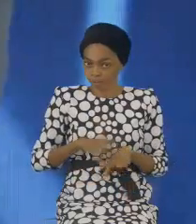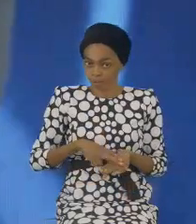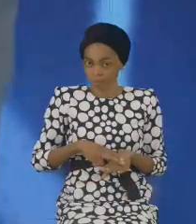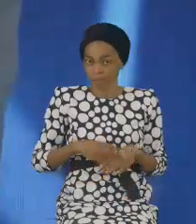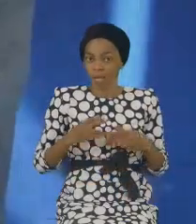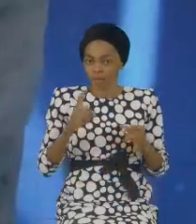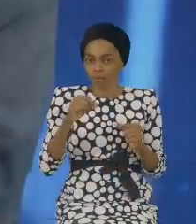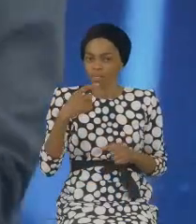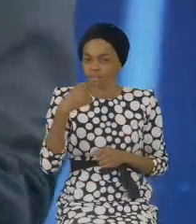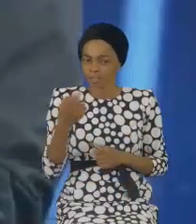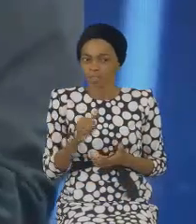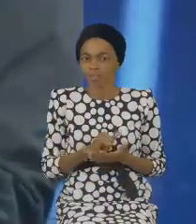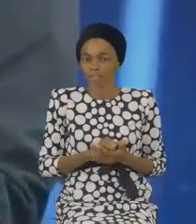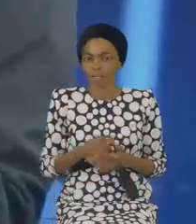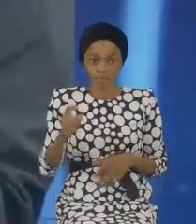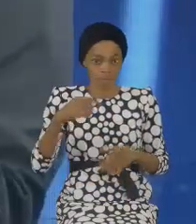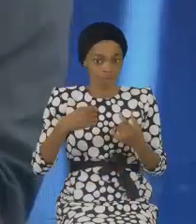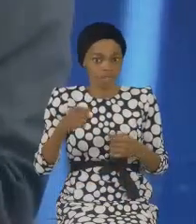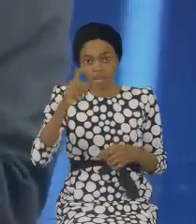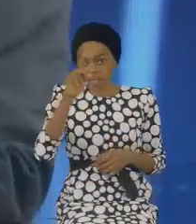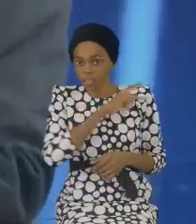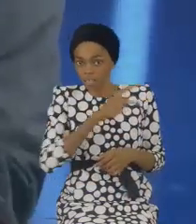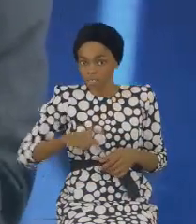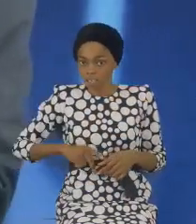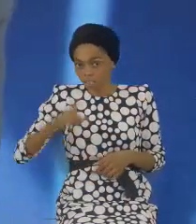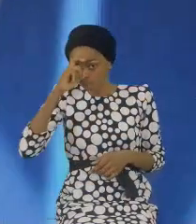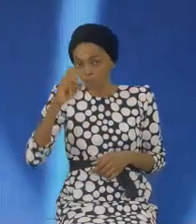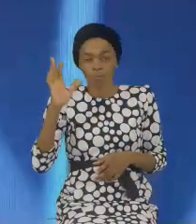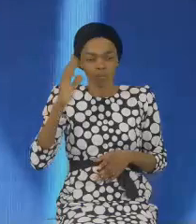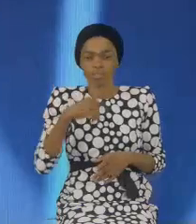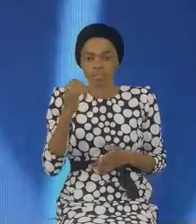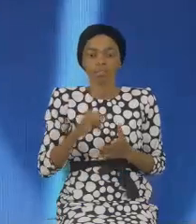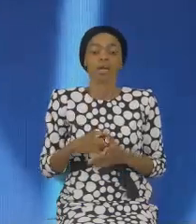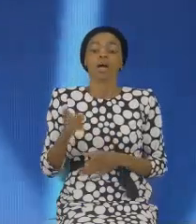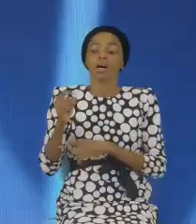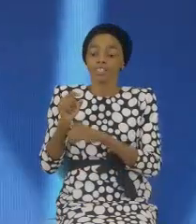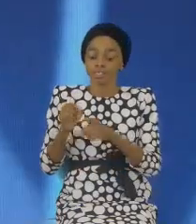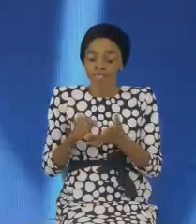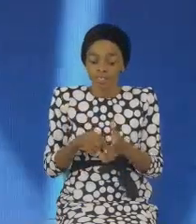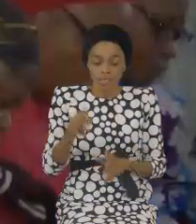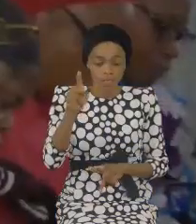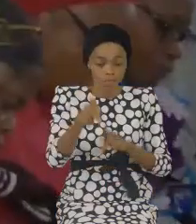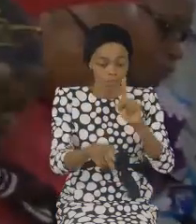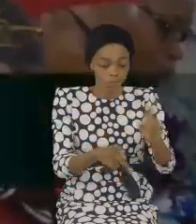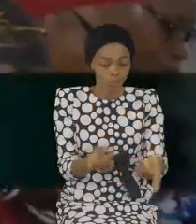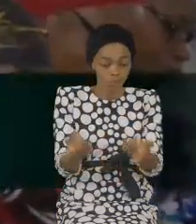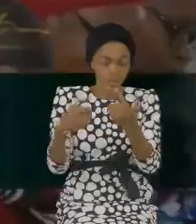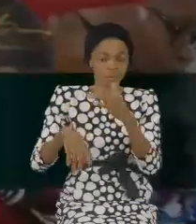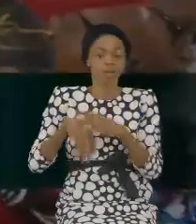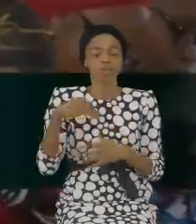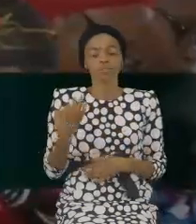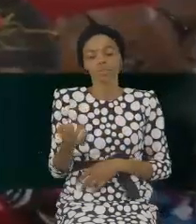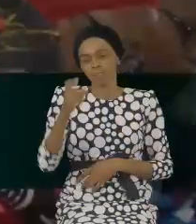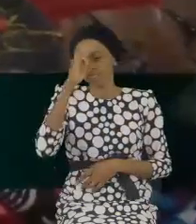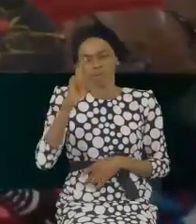tell, even Pharaoh could tell, and the Egyptians could tell, they came out of Egypt. But the